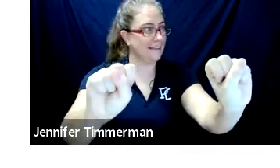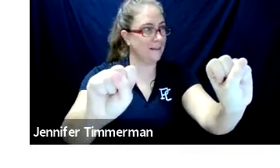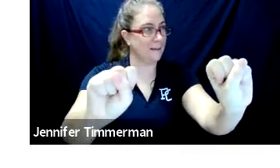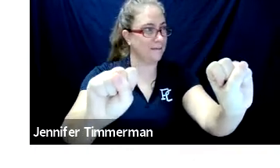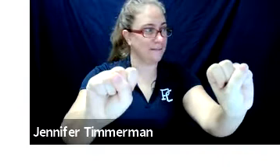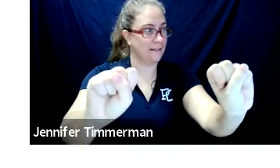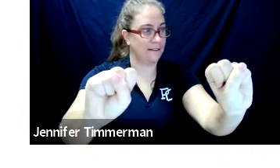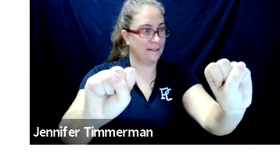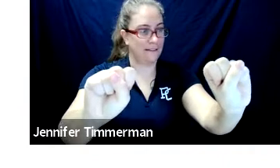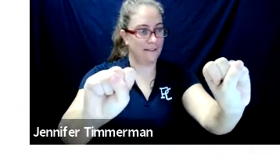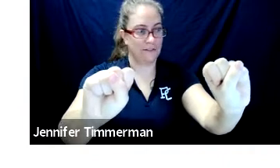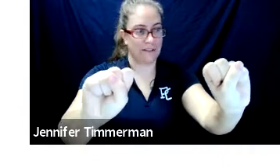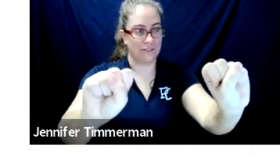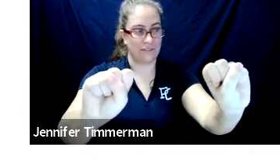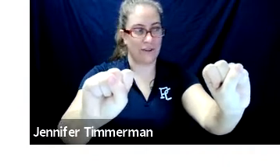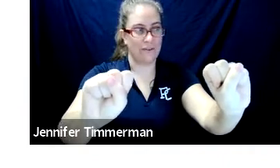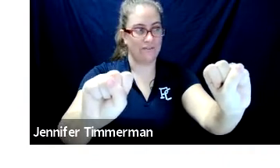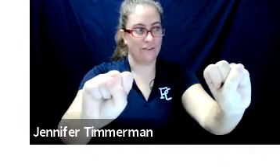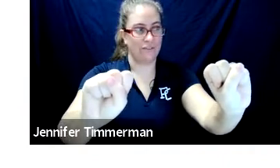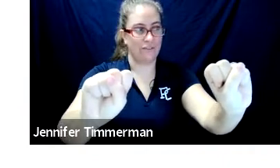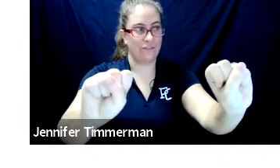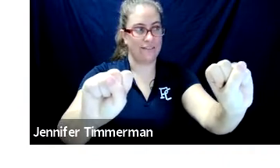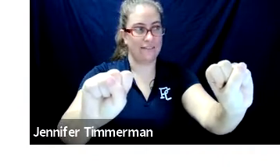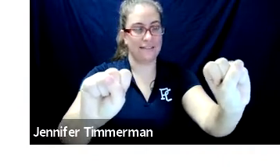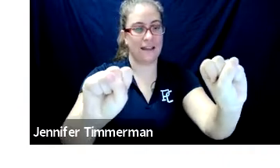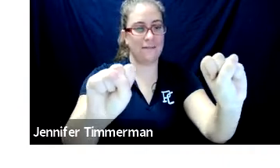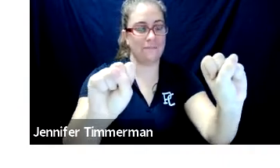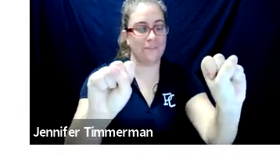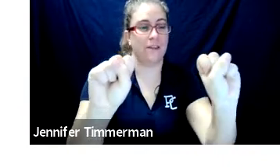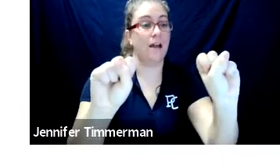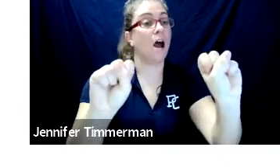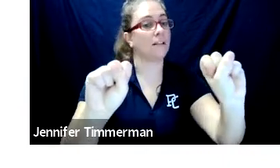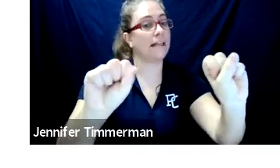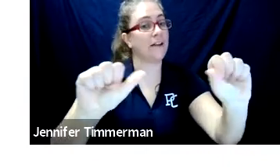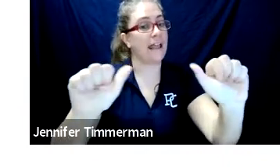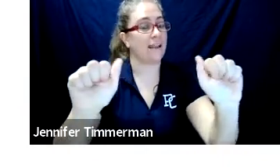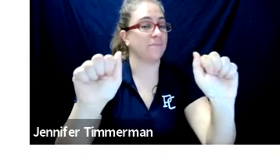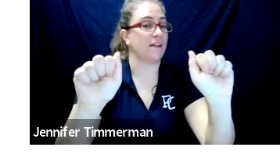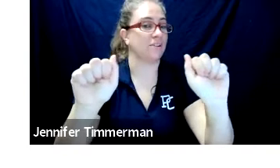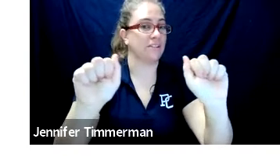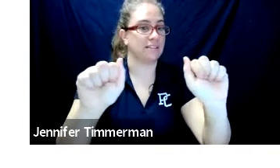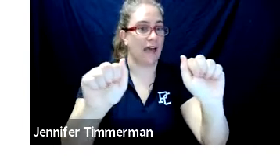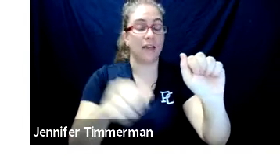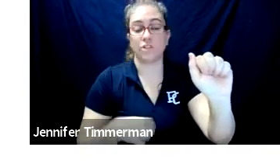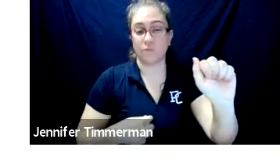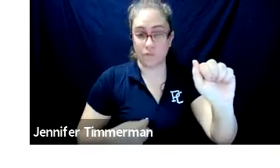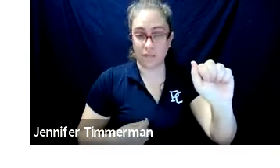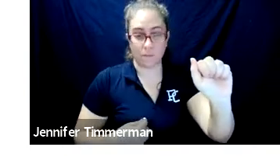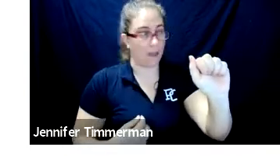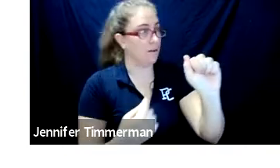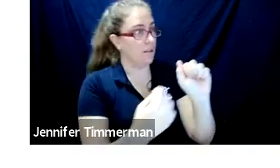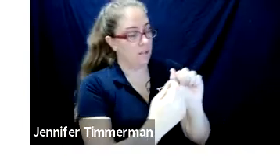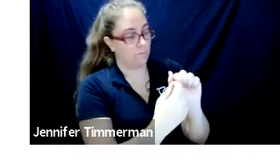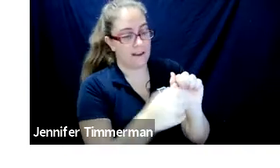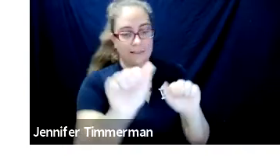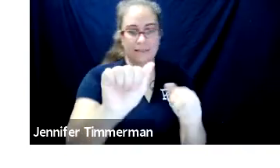S, cross your thumb in front of your fist this time. Our letter A comes out here to the side, which if you think